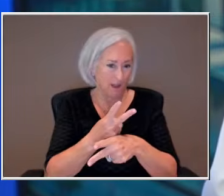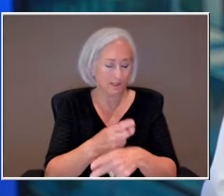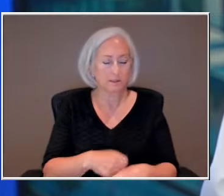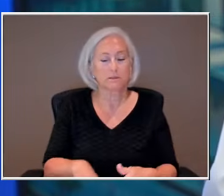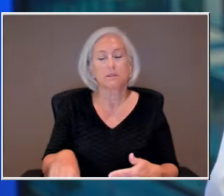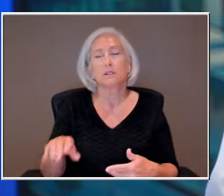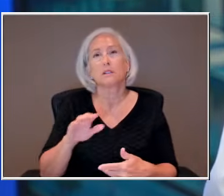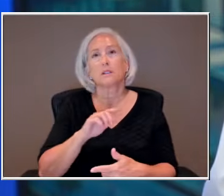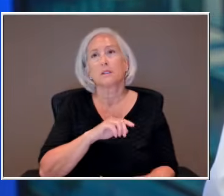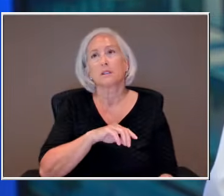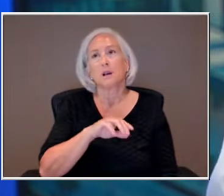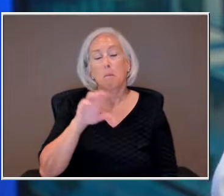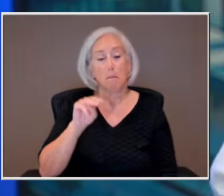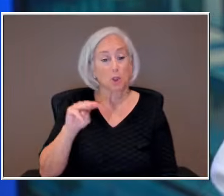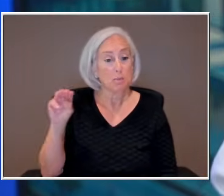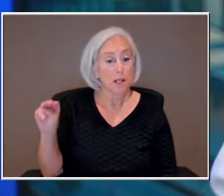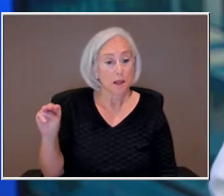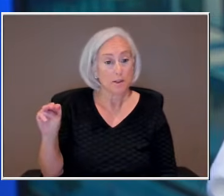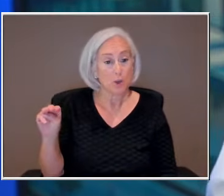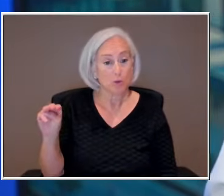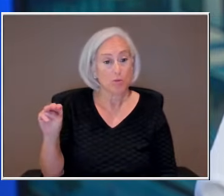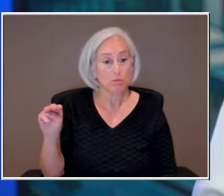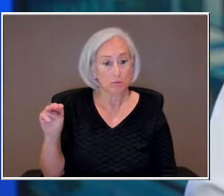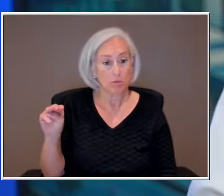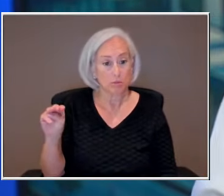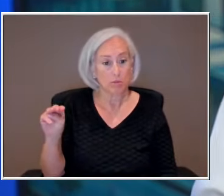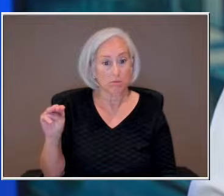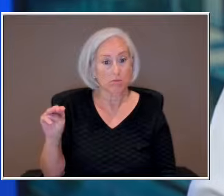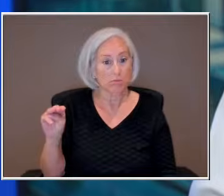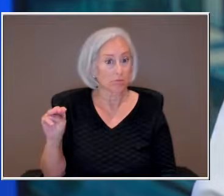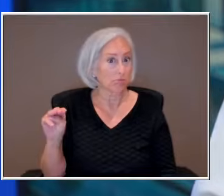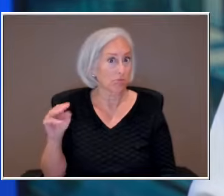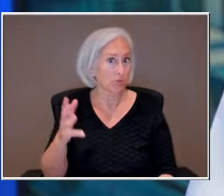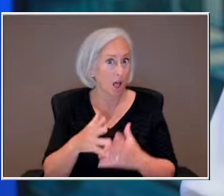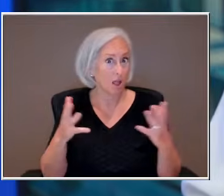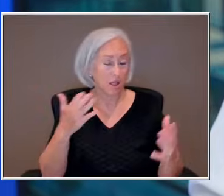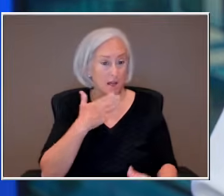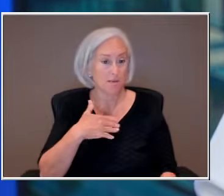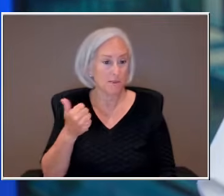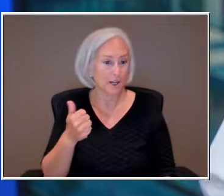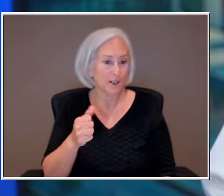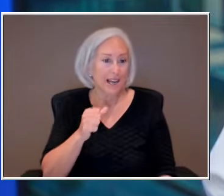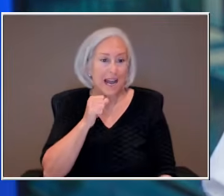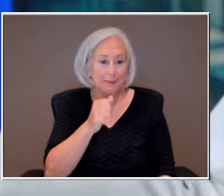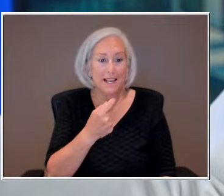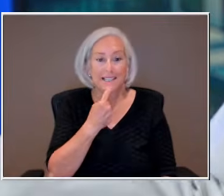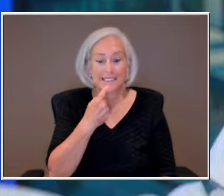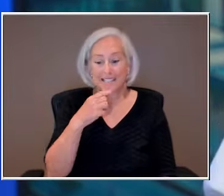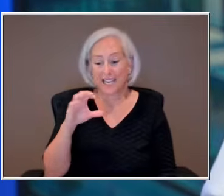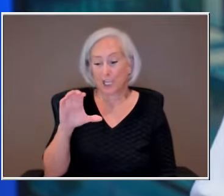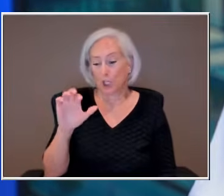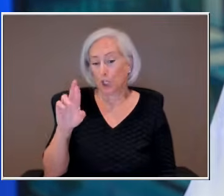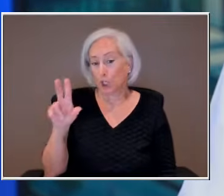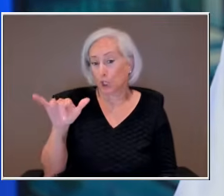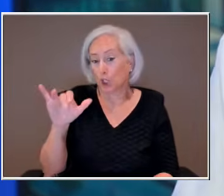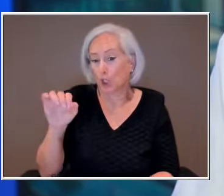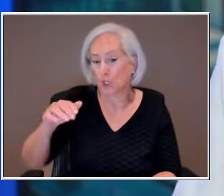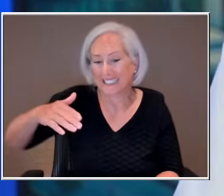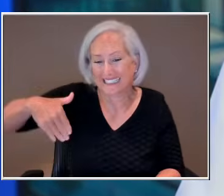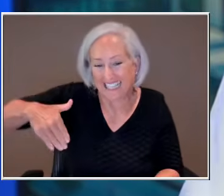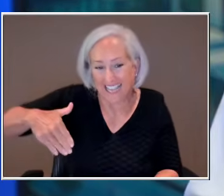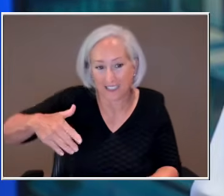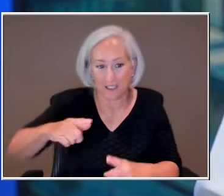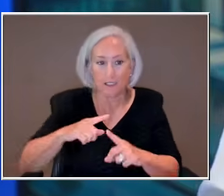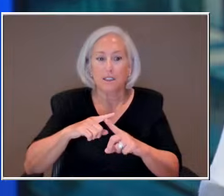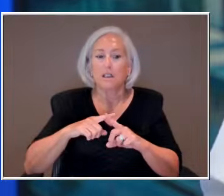myeloma, actually, the numbers are a lot better. I wouldn't use the word cure yet, but we're really talking about cure. And I know Dr. Abdullah is here, can talk more